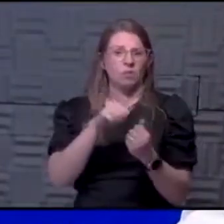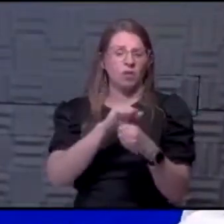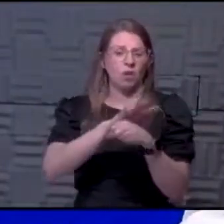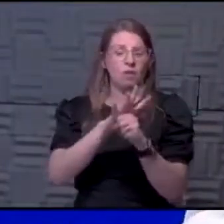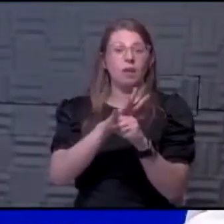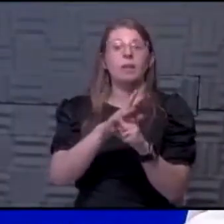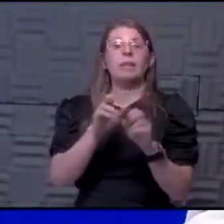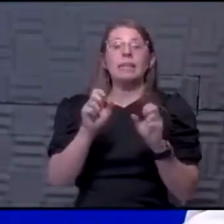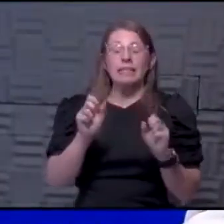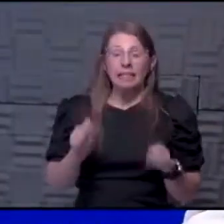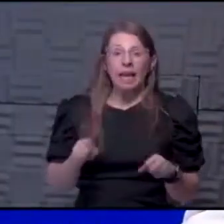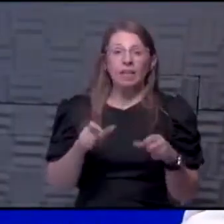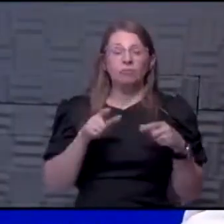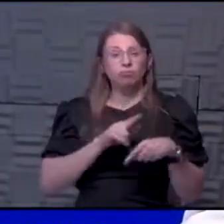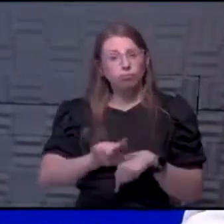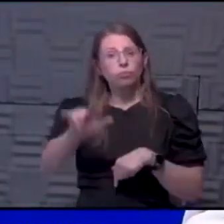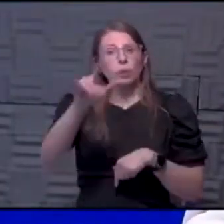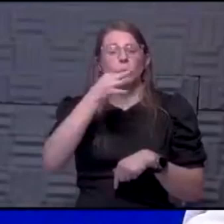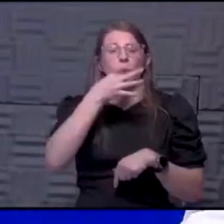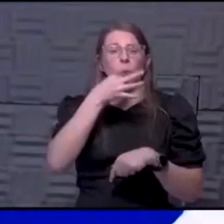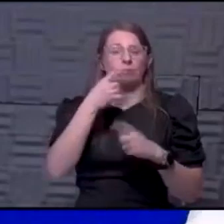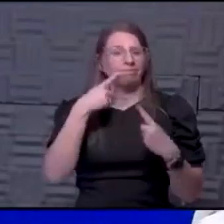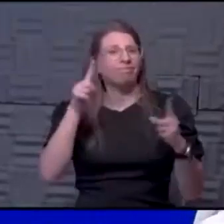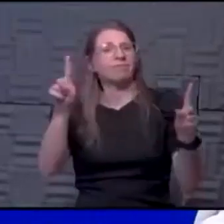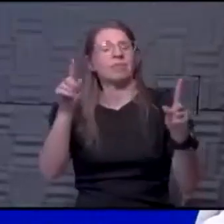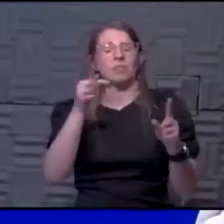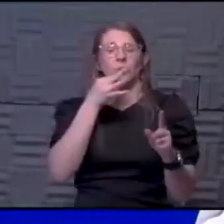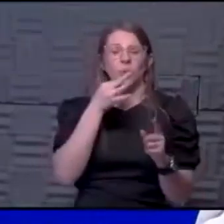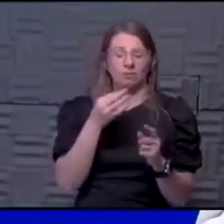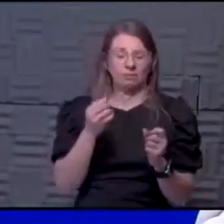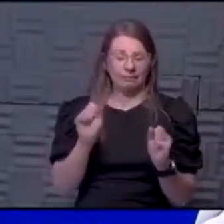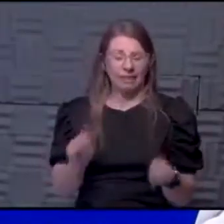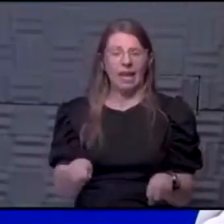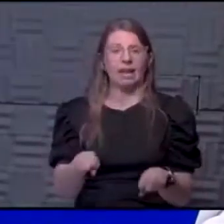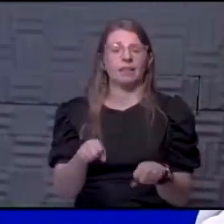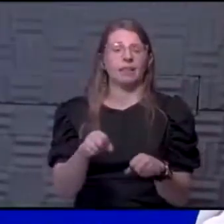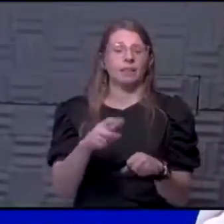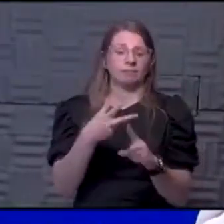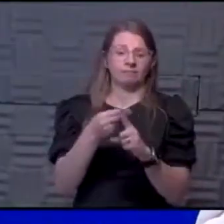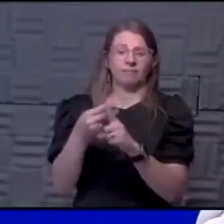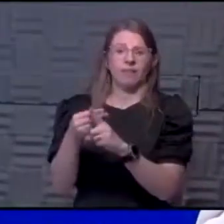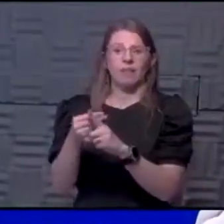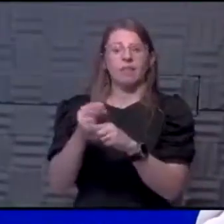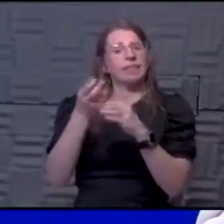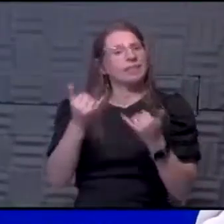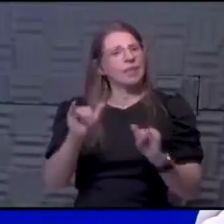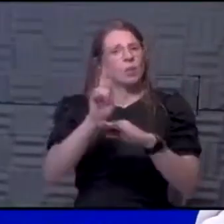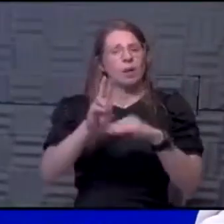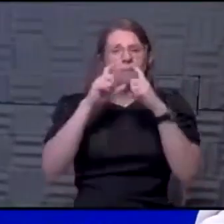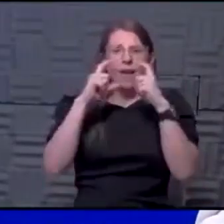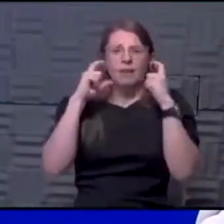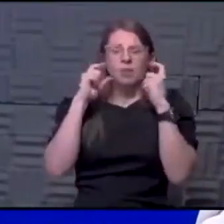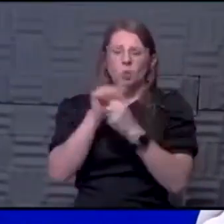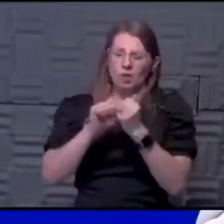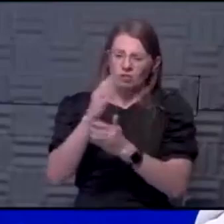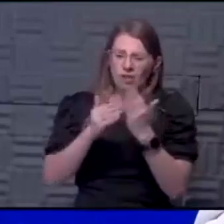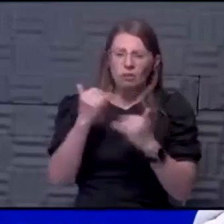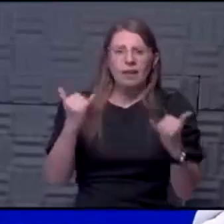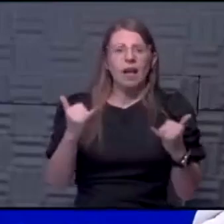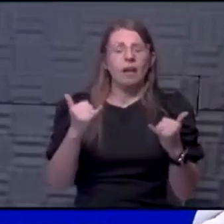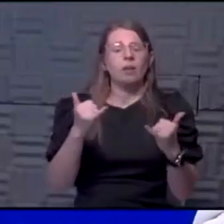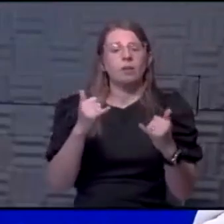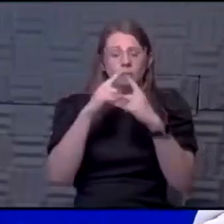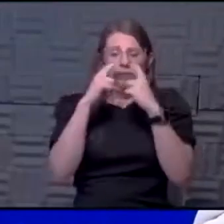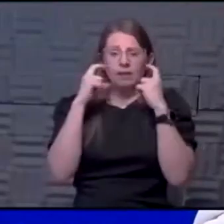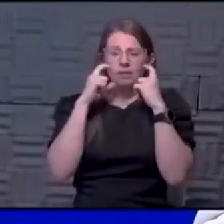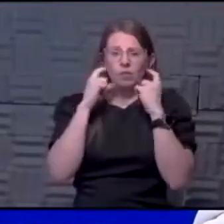folks vaccinated and we make sure we can stay safe. We still keep our distance. We're still wearing masks right now. It's not forever, but it